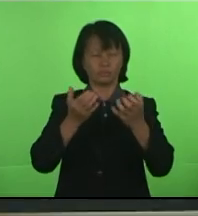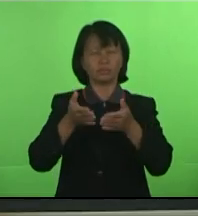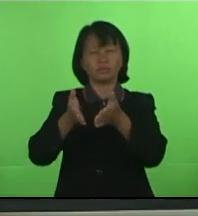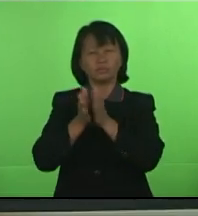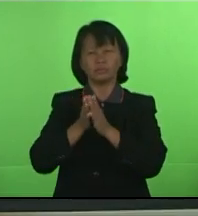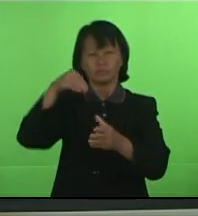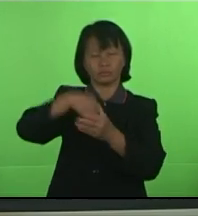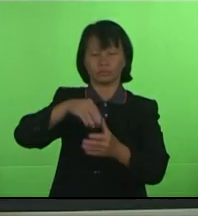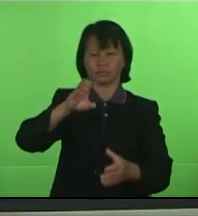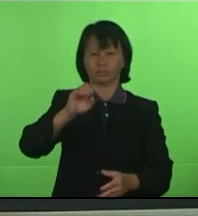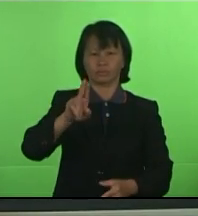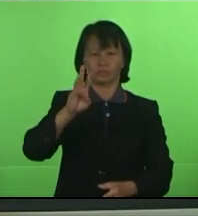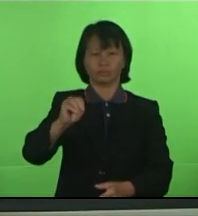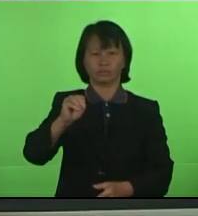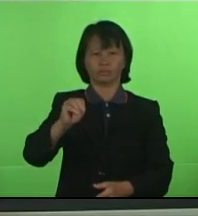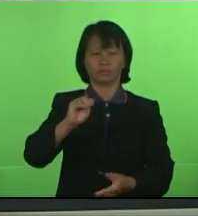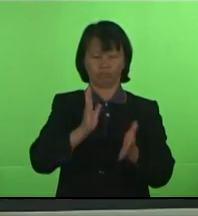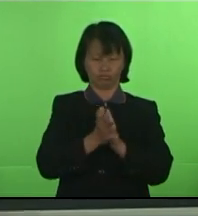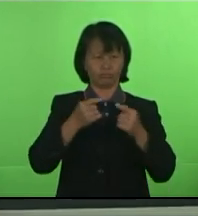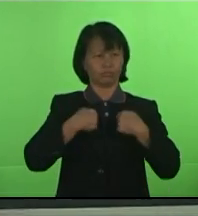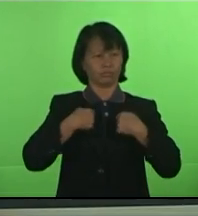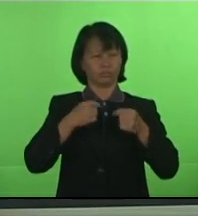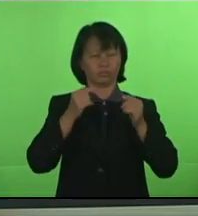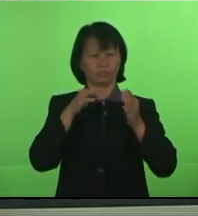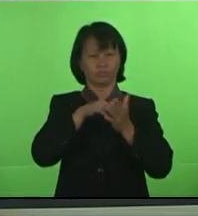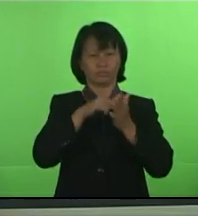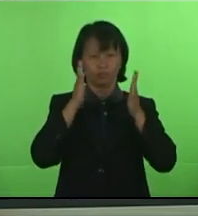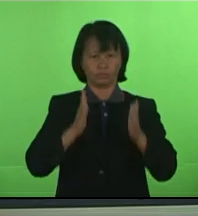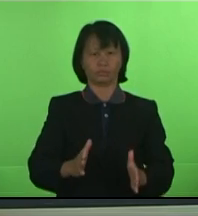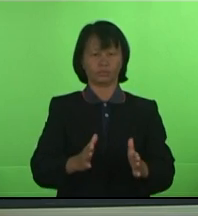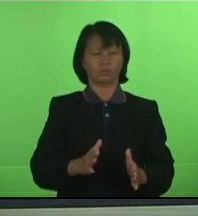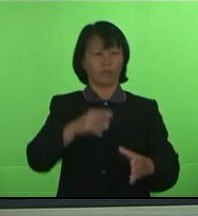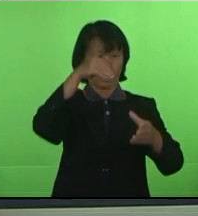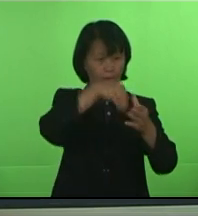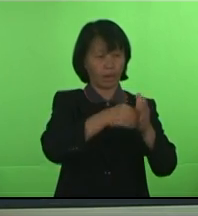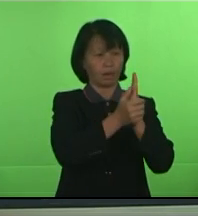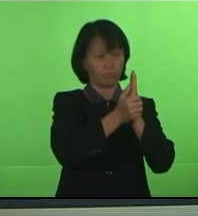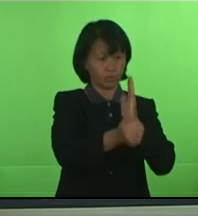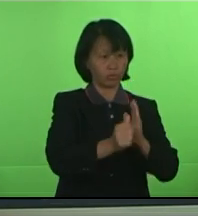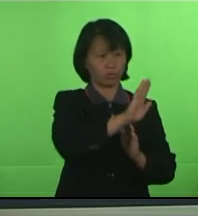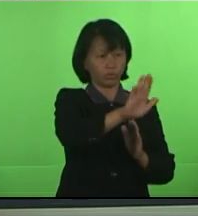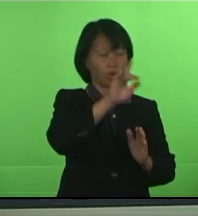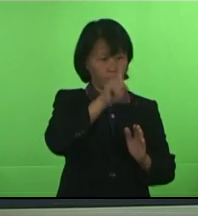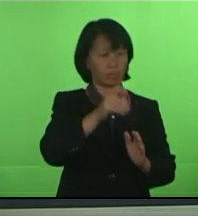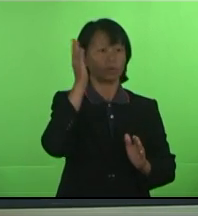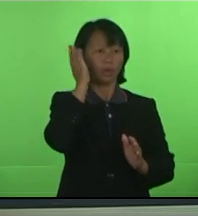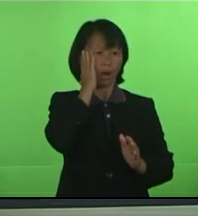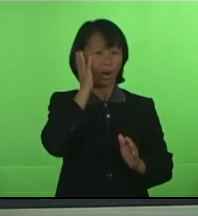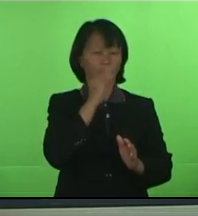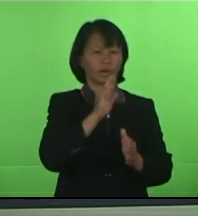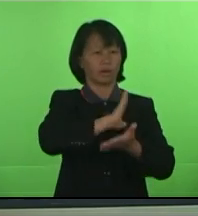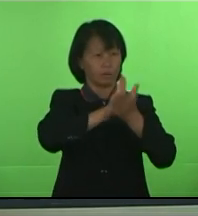Okay, so the skills that you need to have and to know, to have, and to make it a